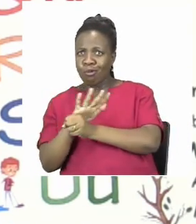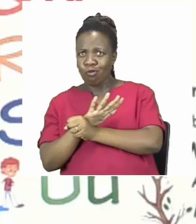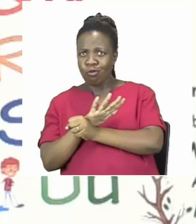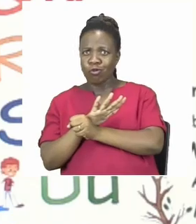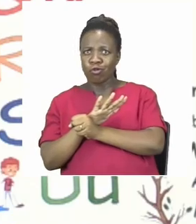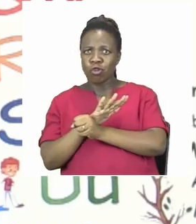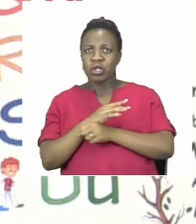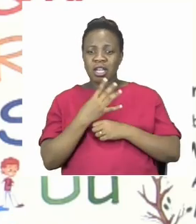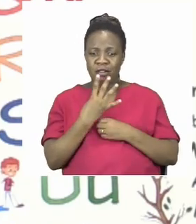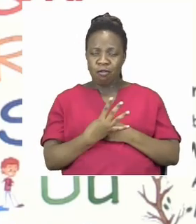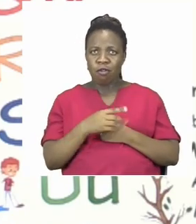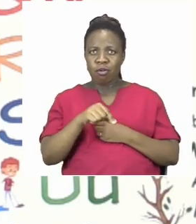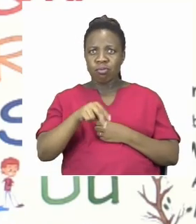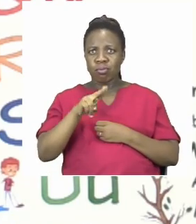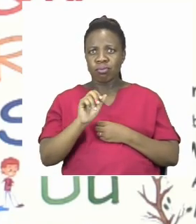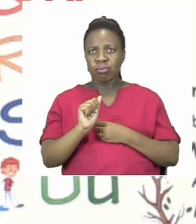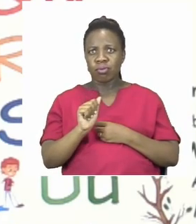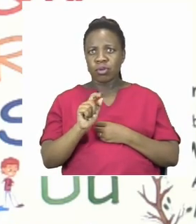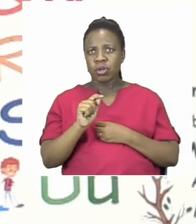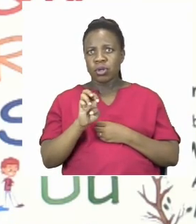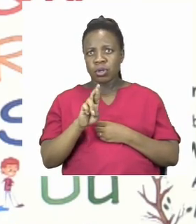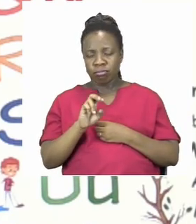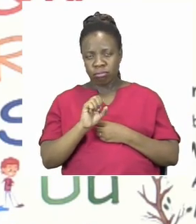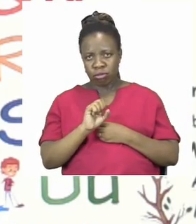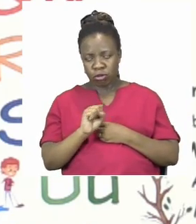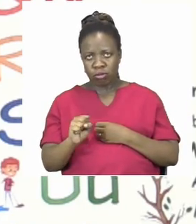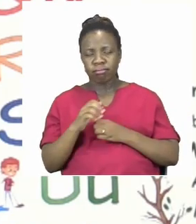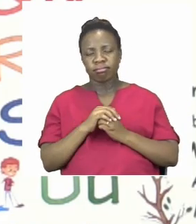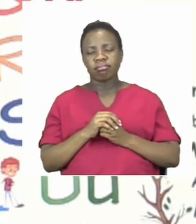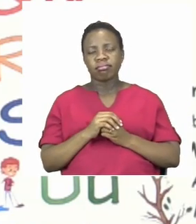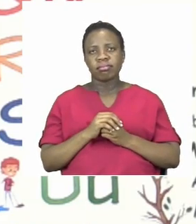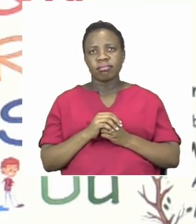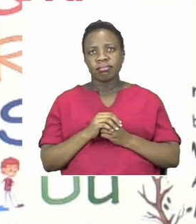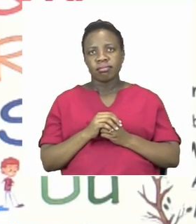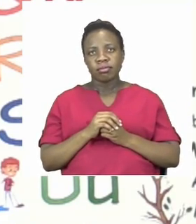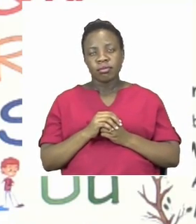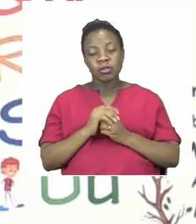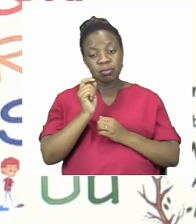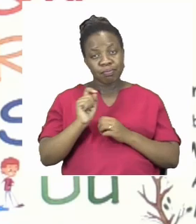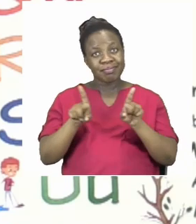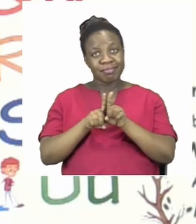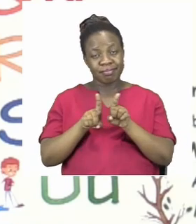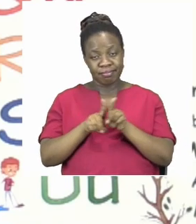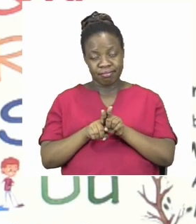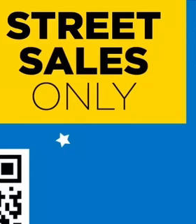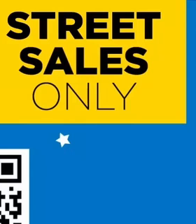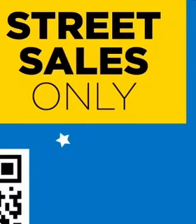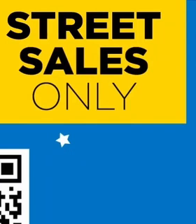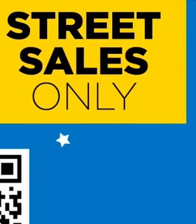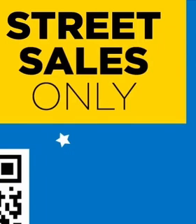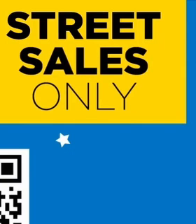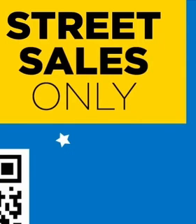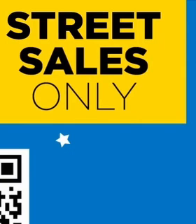1/2. Have fun with both of your activities, boys and girls, and I'll see you when you're done after the advert break.